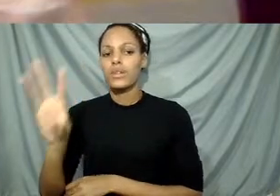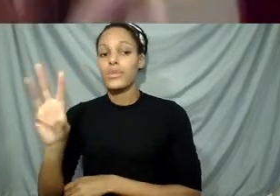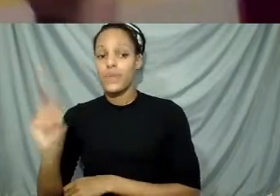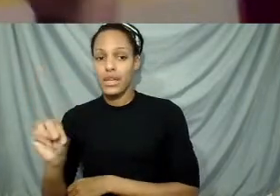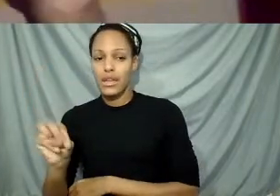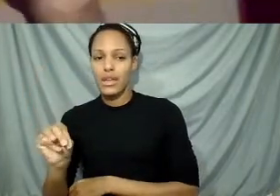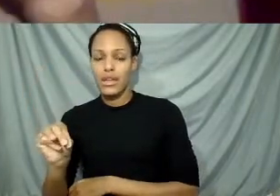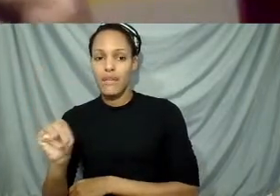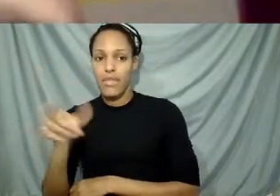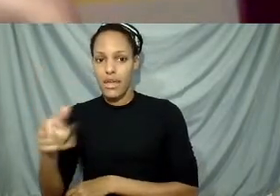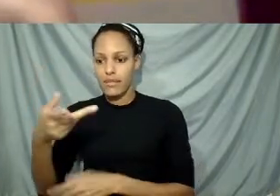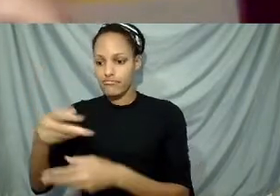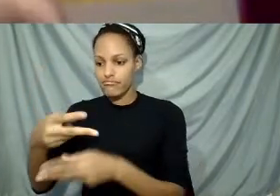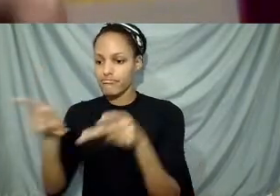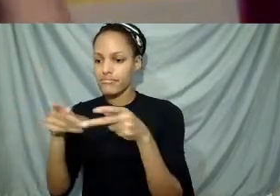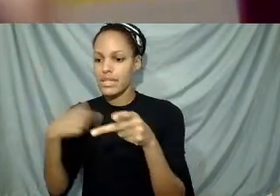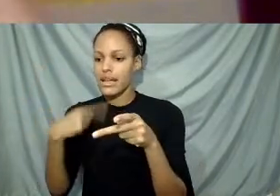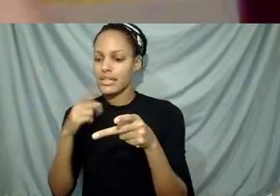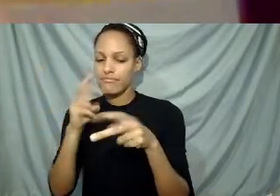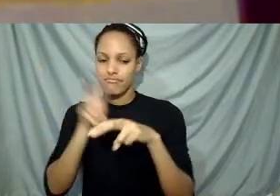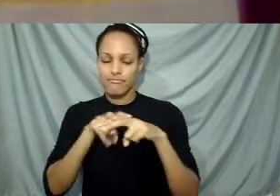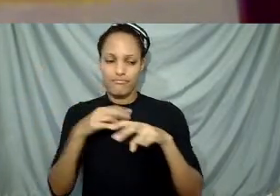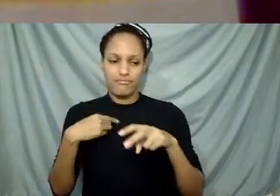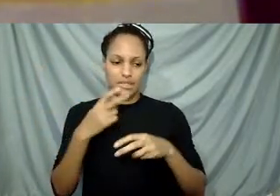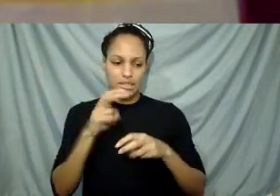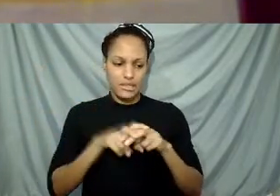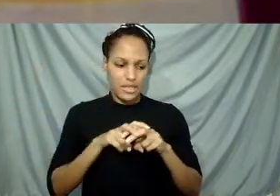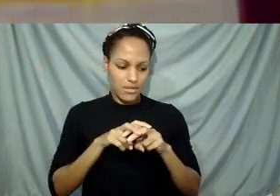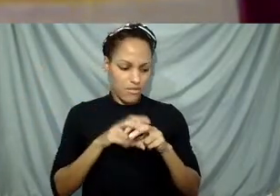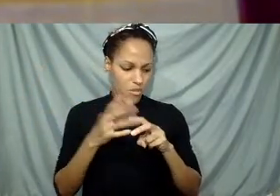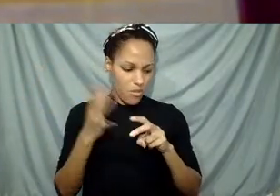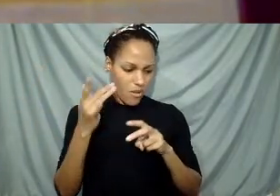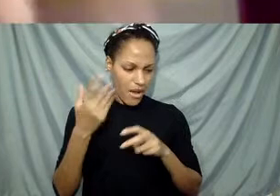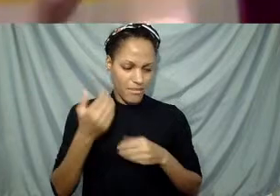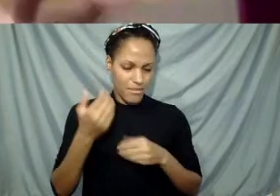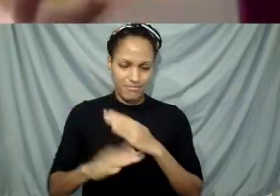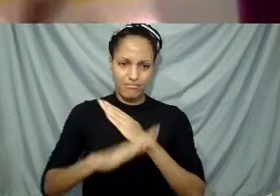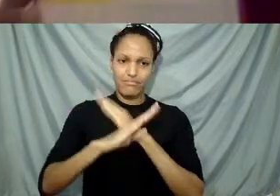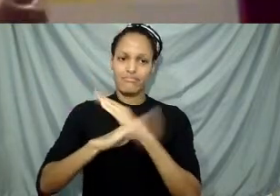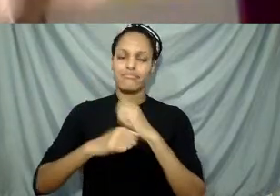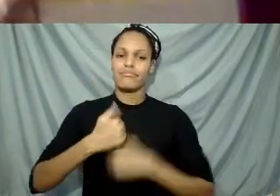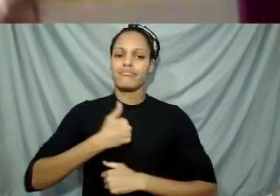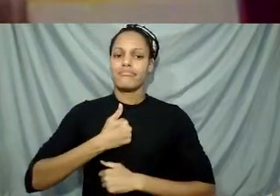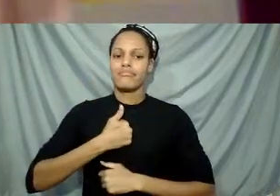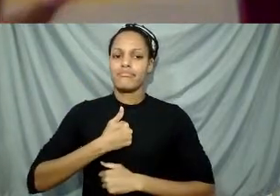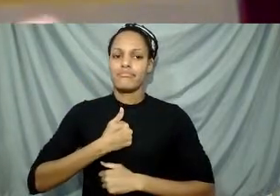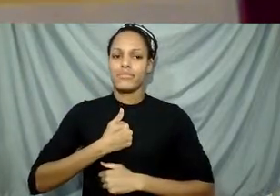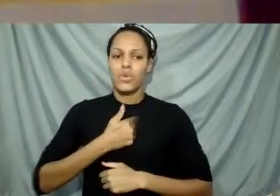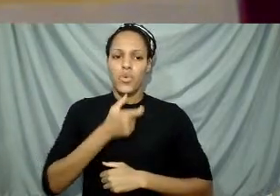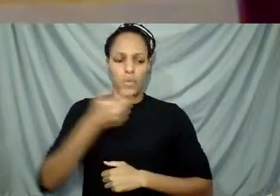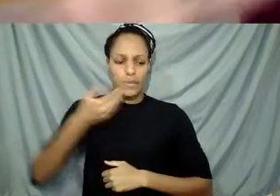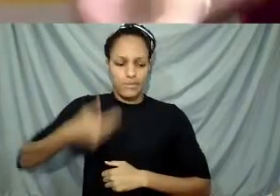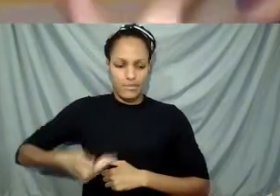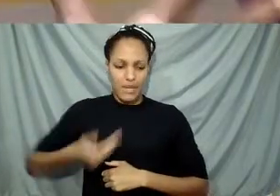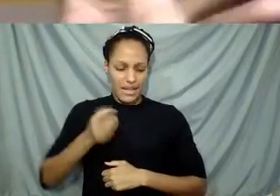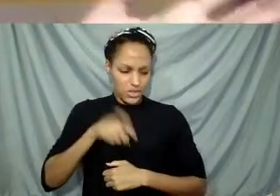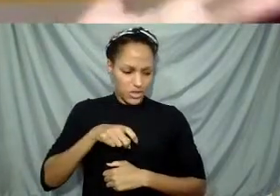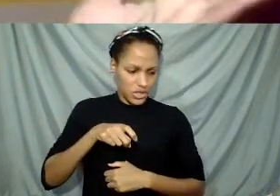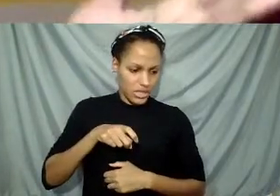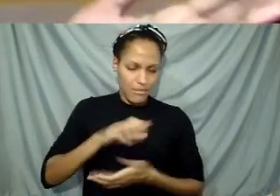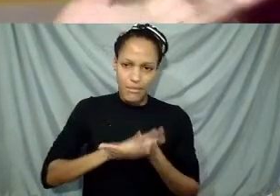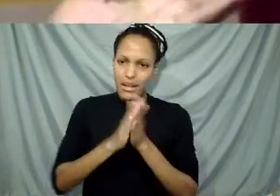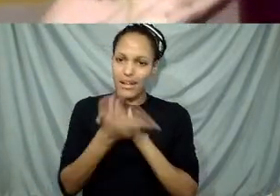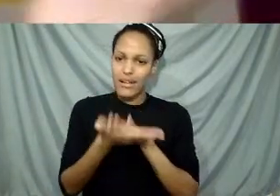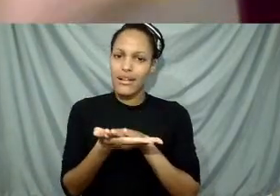thinking about why was I blocking myself from who I was supposed to be, which is this little Black girl who always was